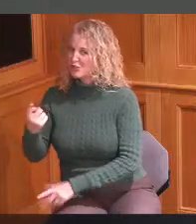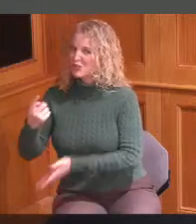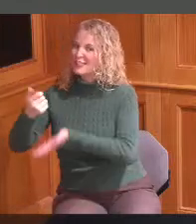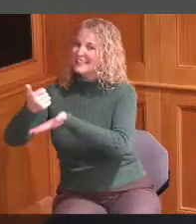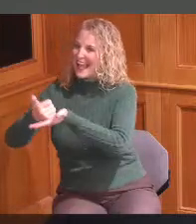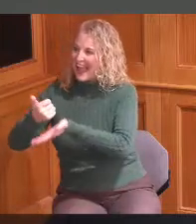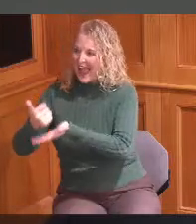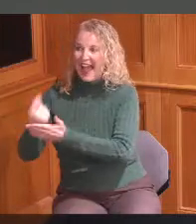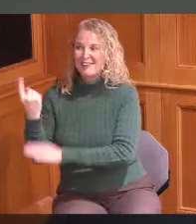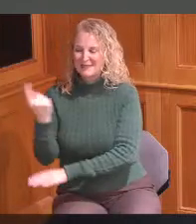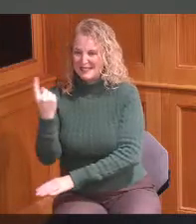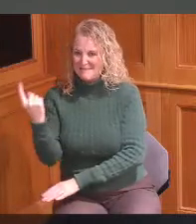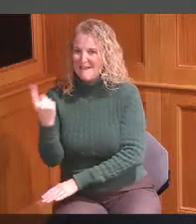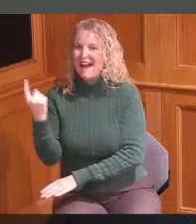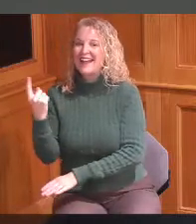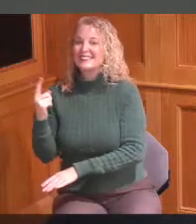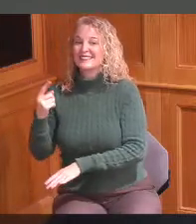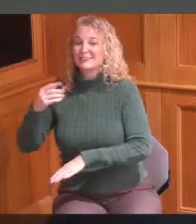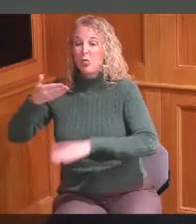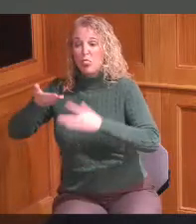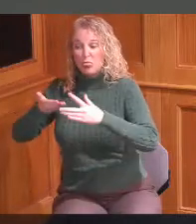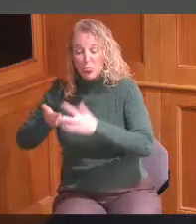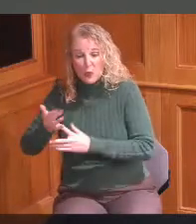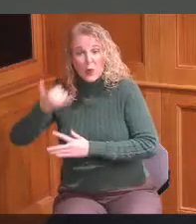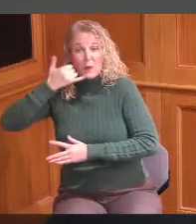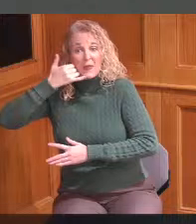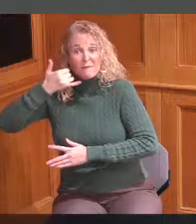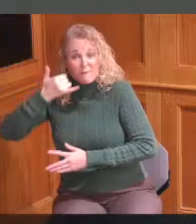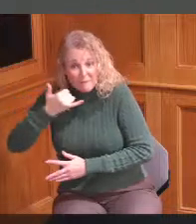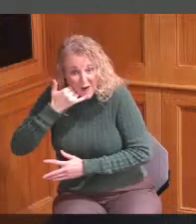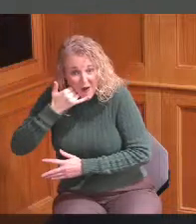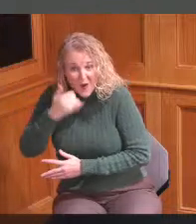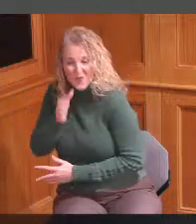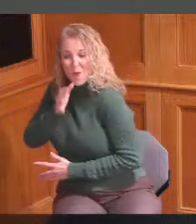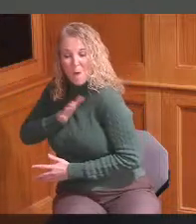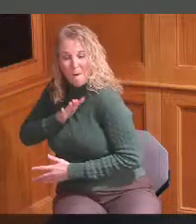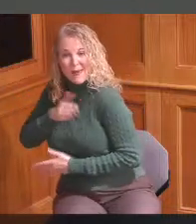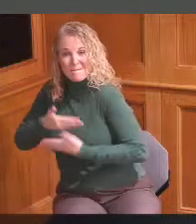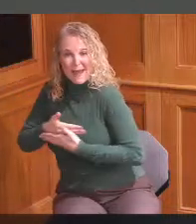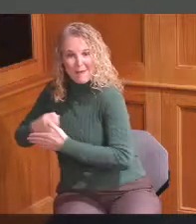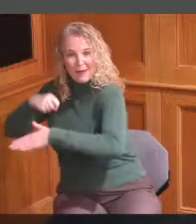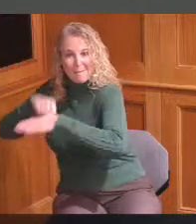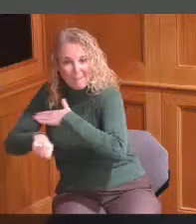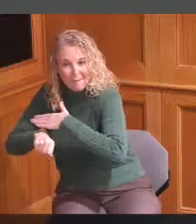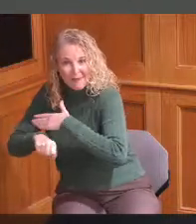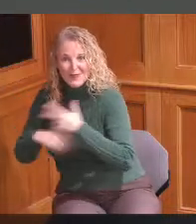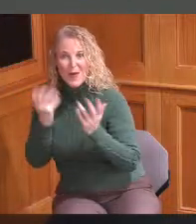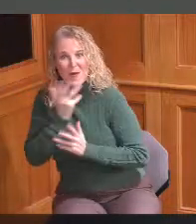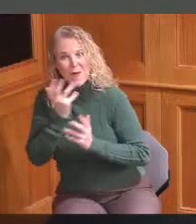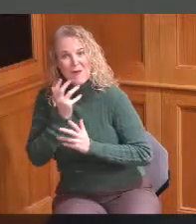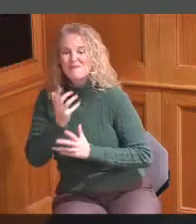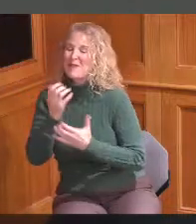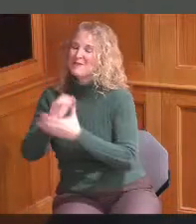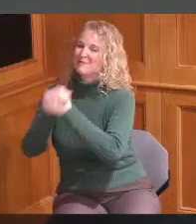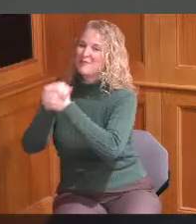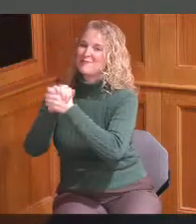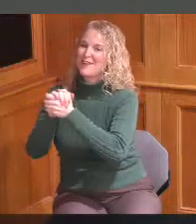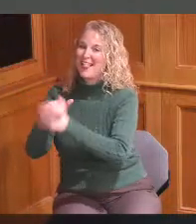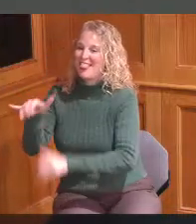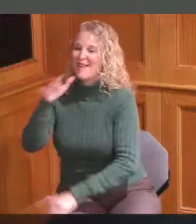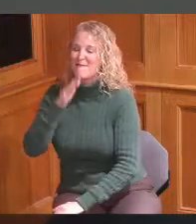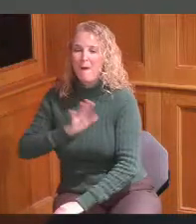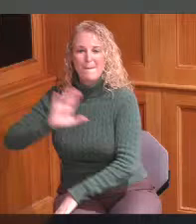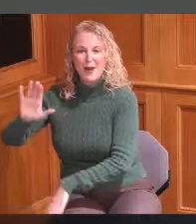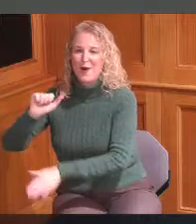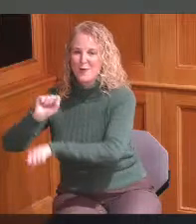to gather some information on the birth itself, but I just wanted to congratulate Ms. Feitz on